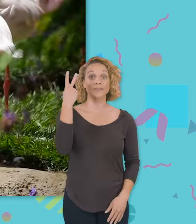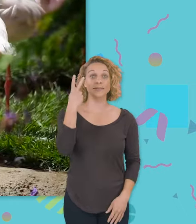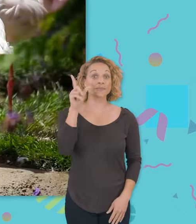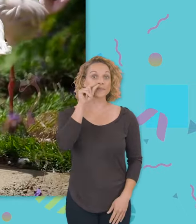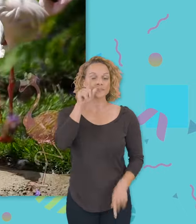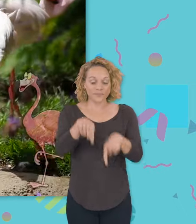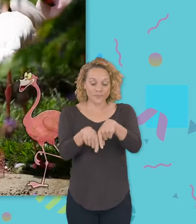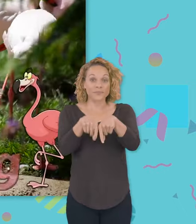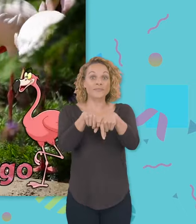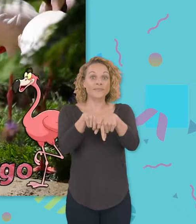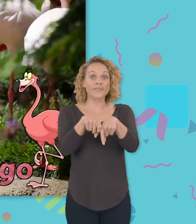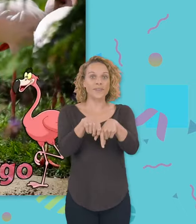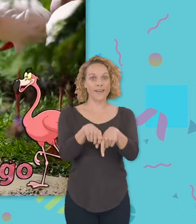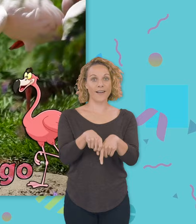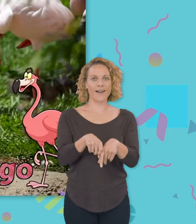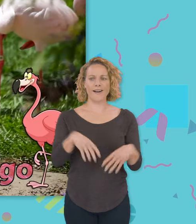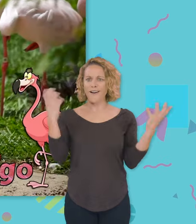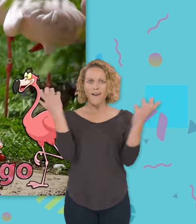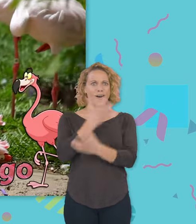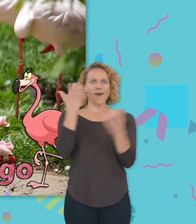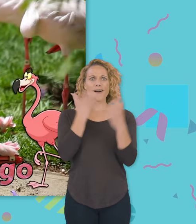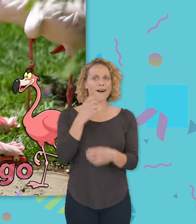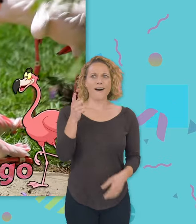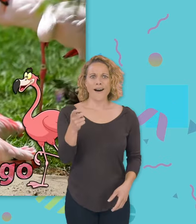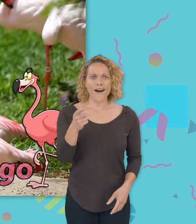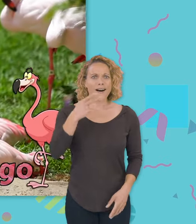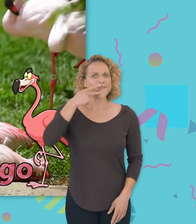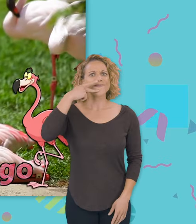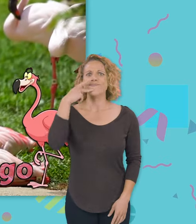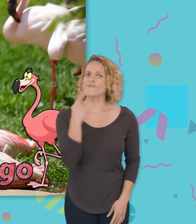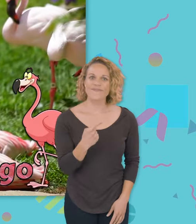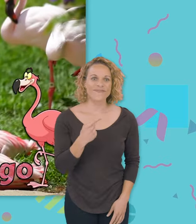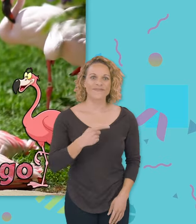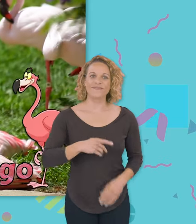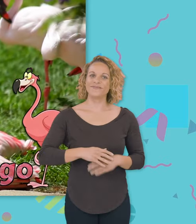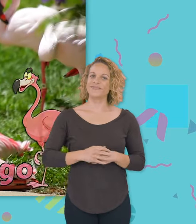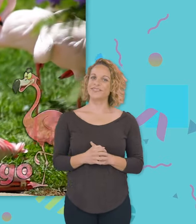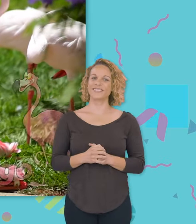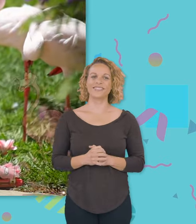I see flamingos. Wow, they are so pink.